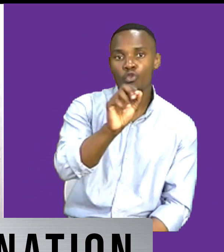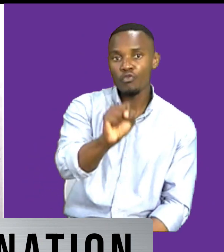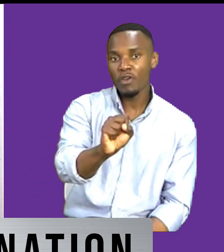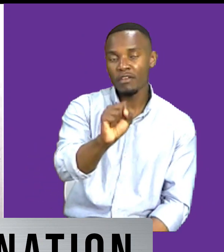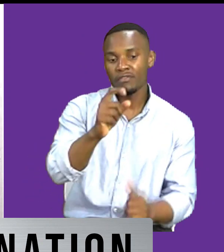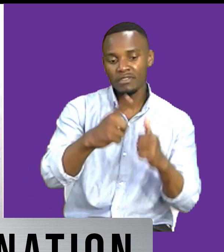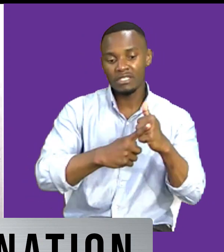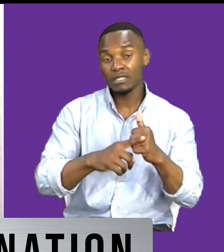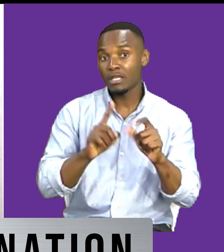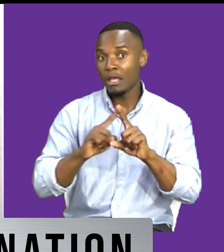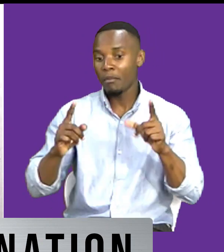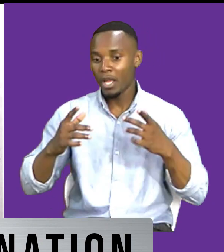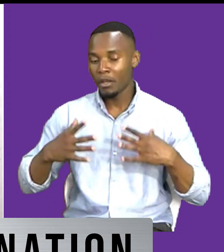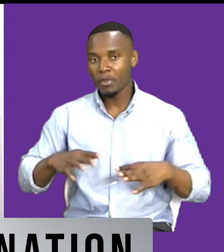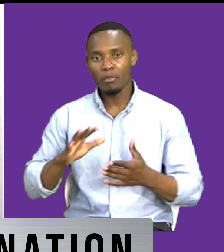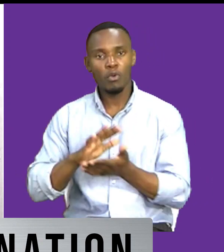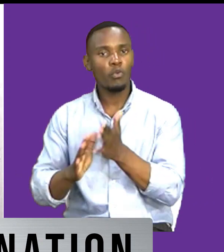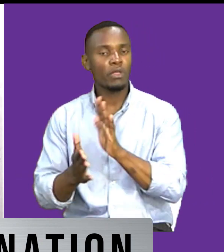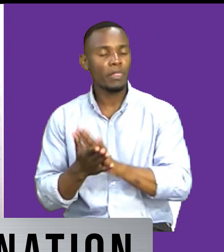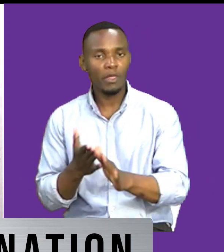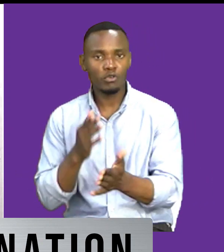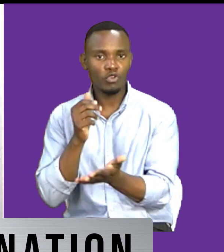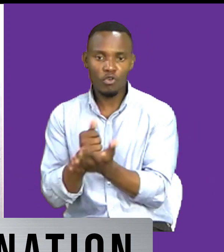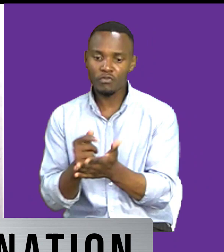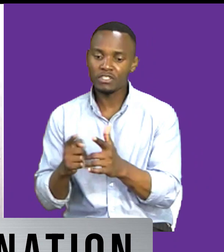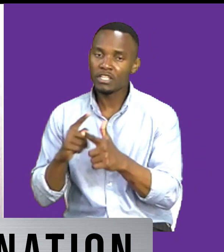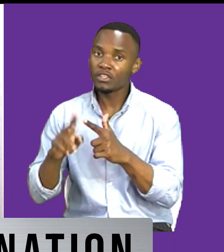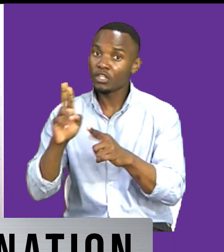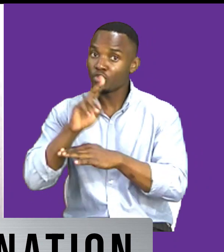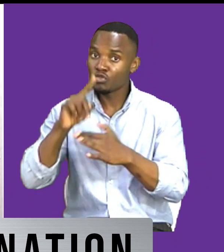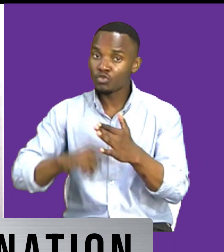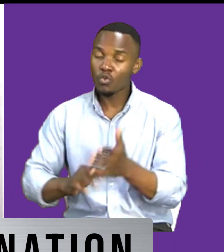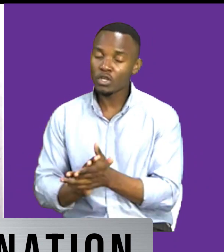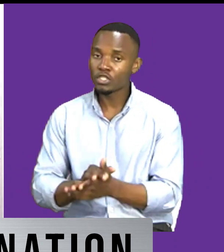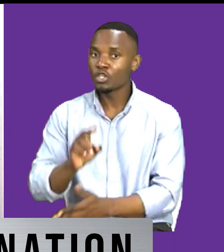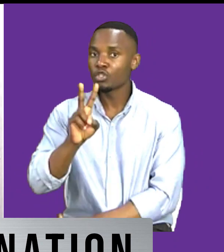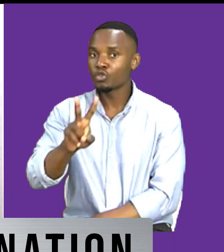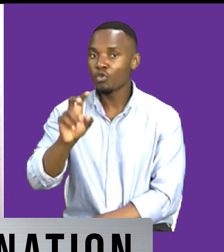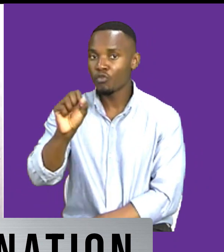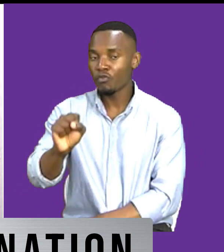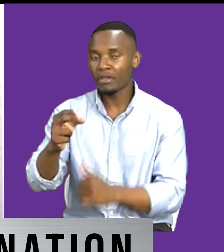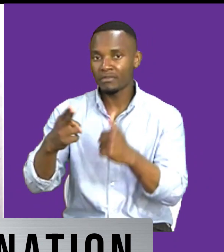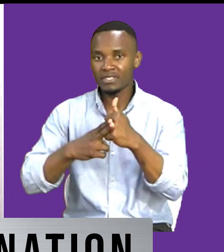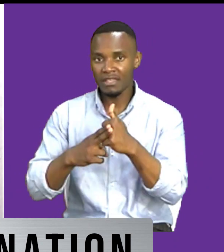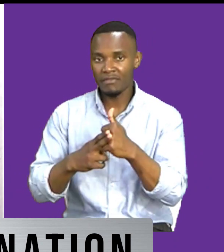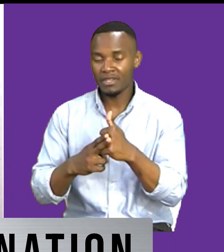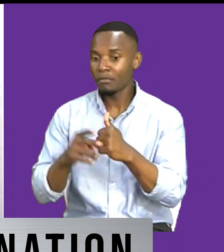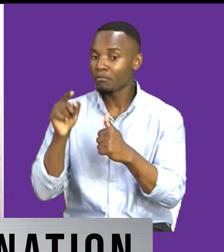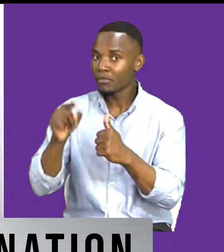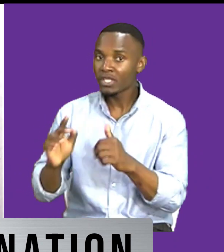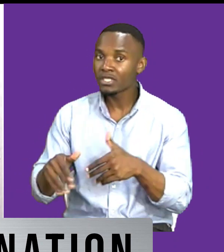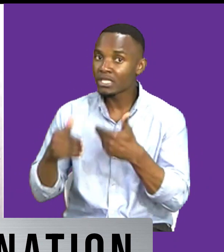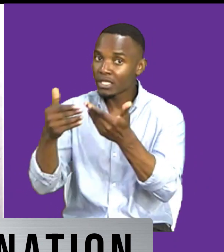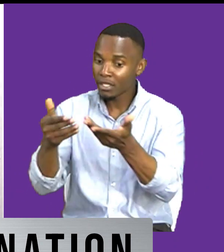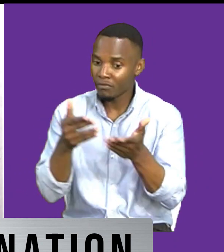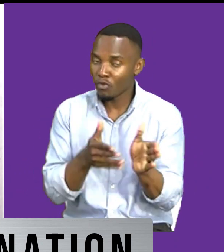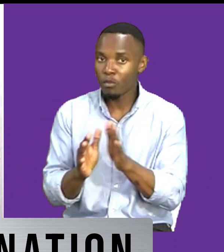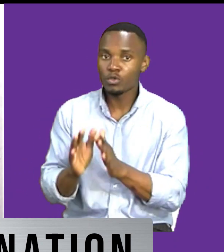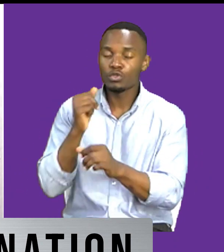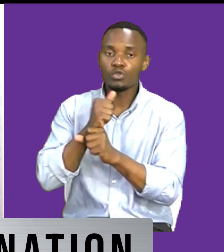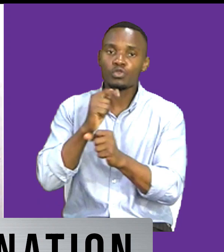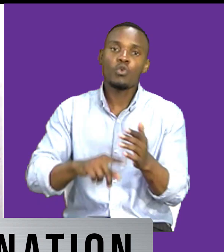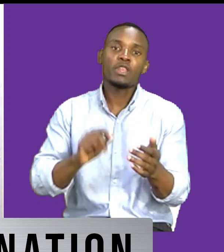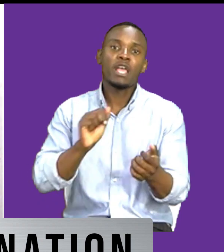like myself, Free Kenya, and you, Jonah, you can use 257. That is where 257 now gives you the opportunity to do a